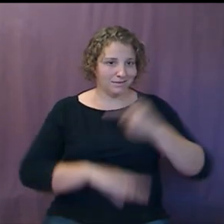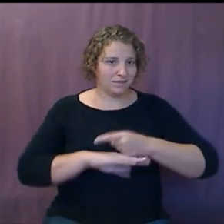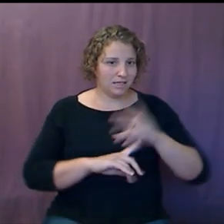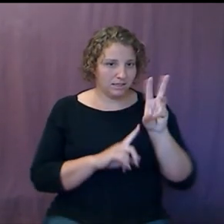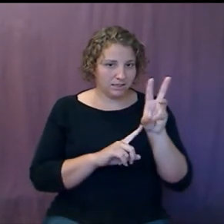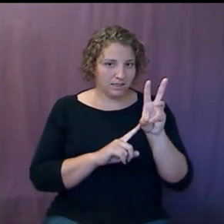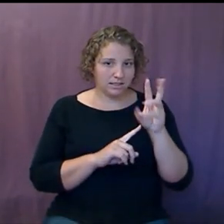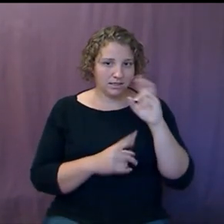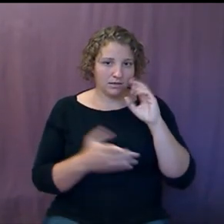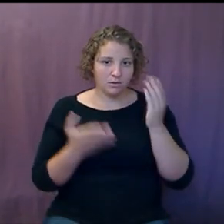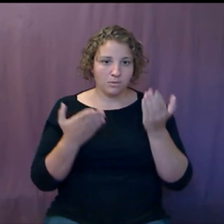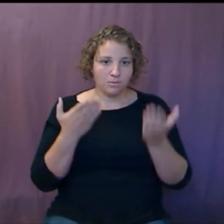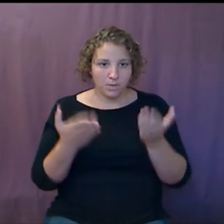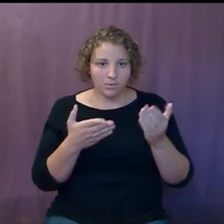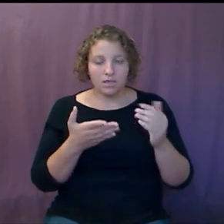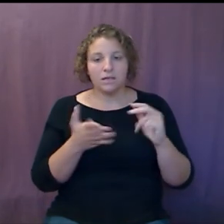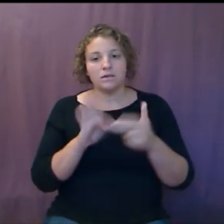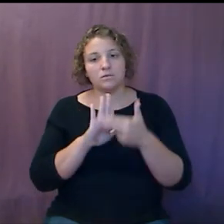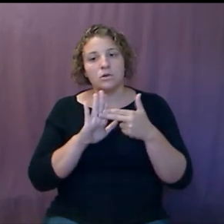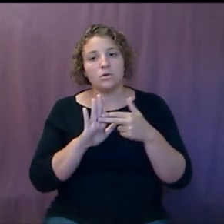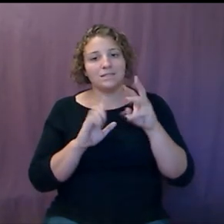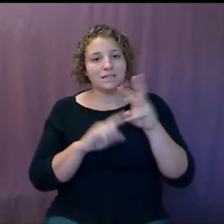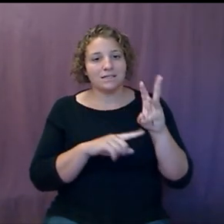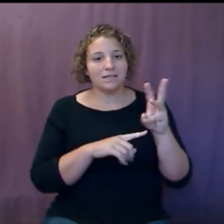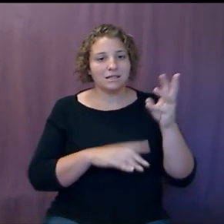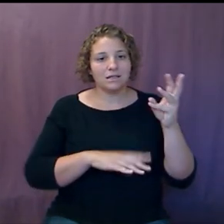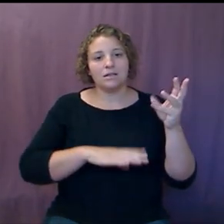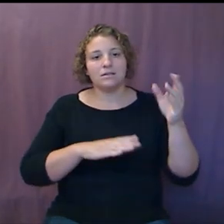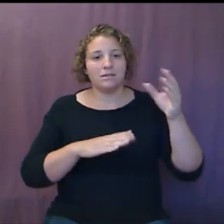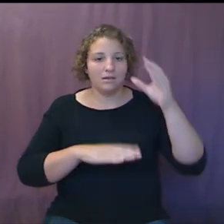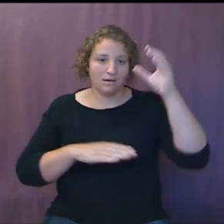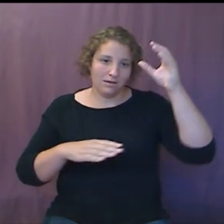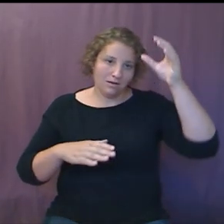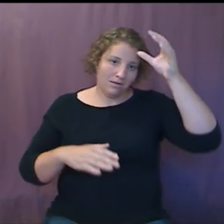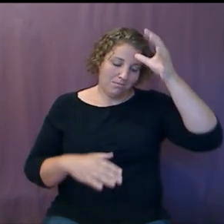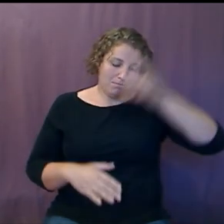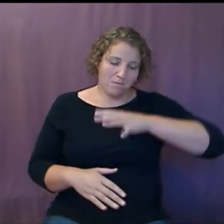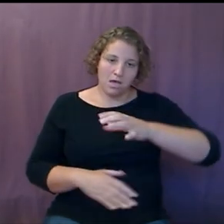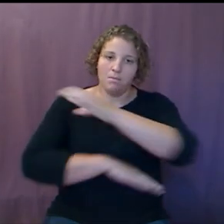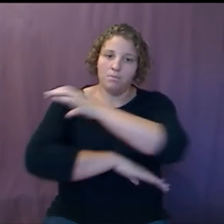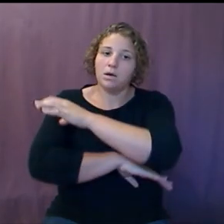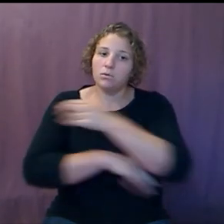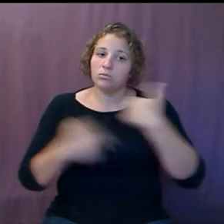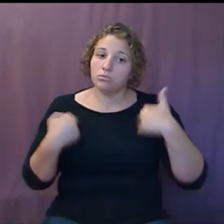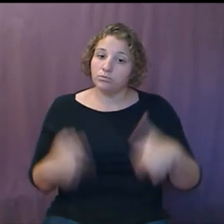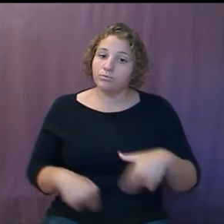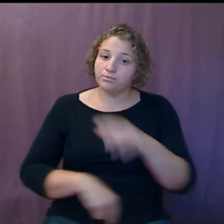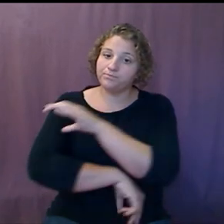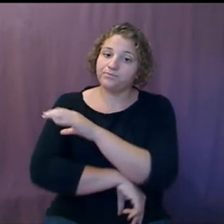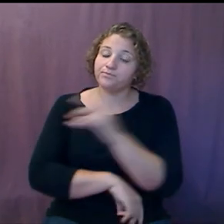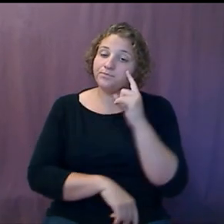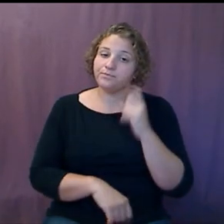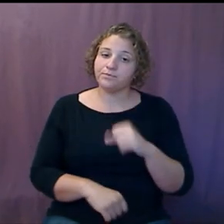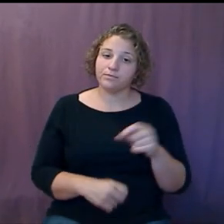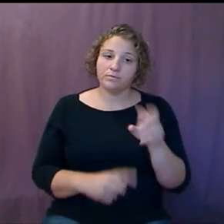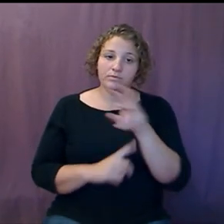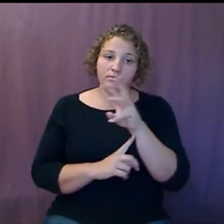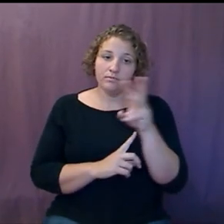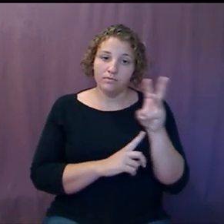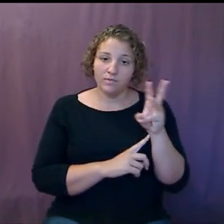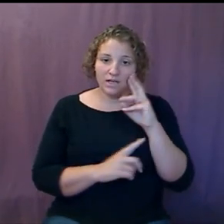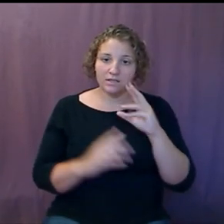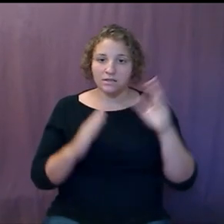666 symbolizes the zenith of man's power again this author goes on to give his idea thus we might say that the triple six is the fullest